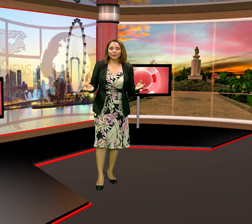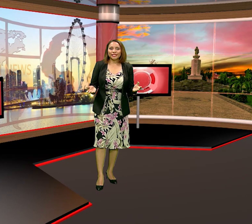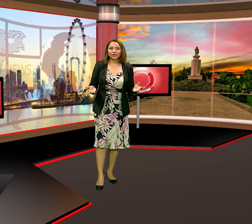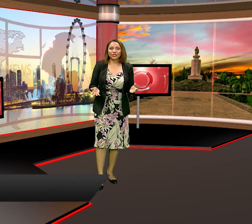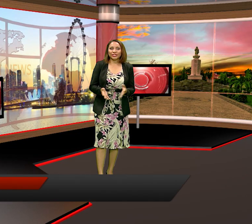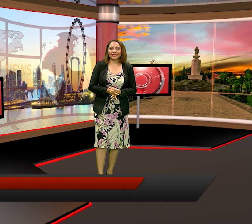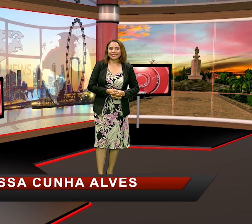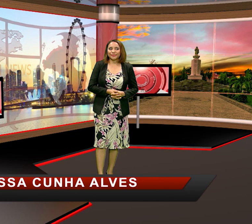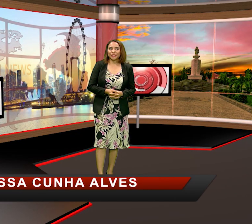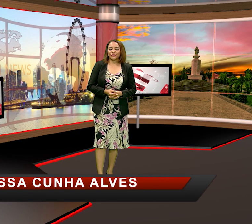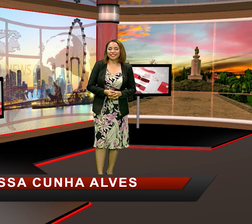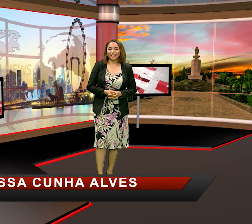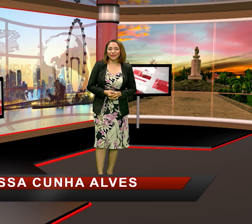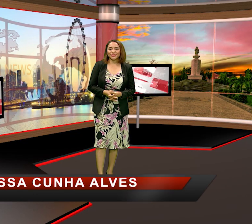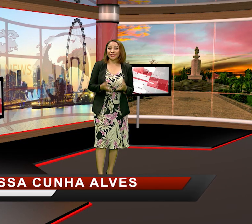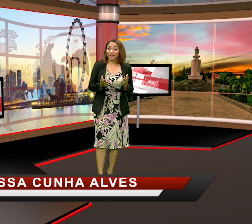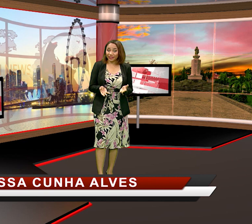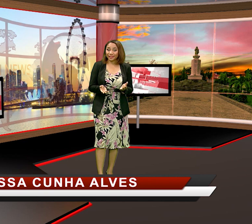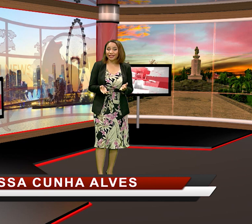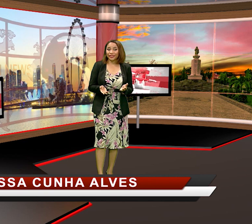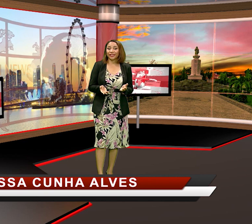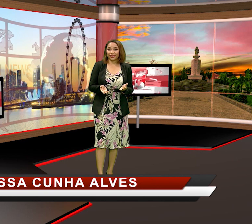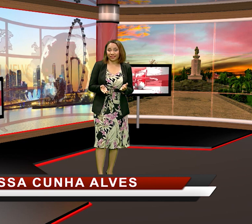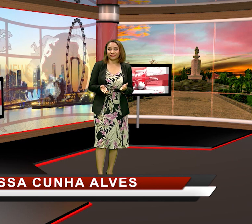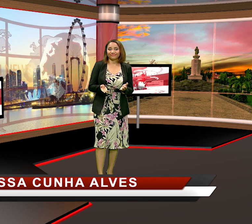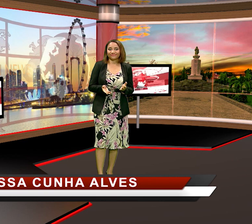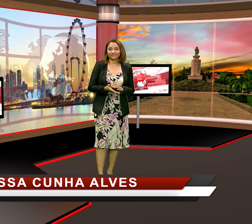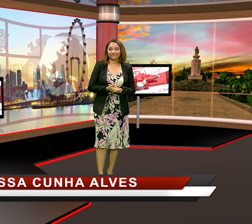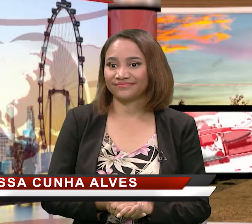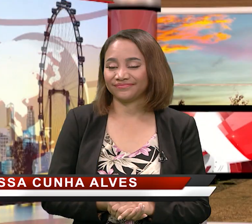We're pleased to bring you the latest update of Asean News, and here they are.